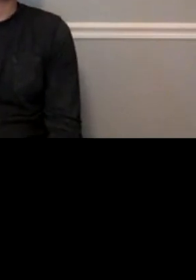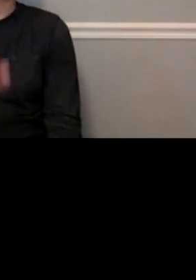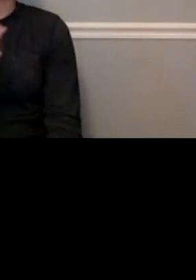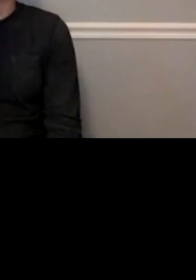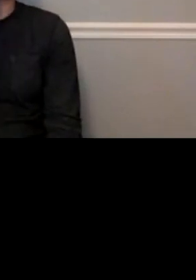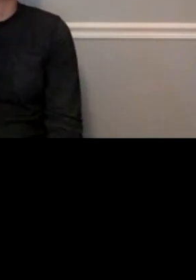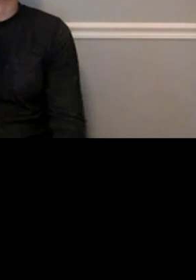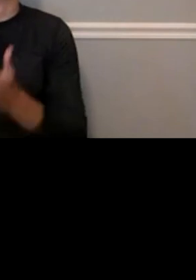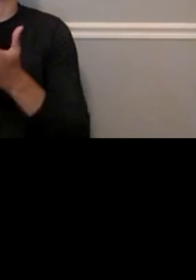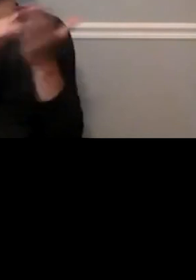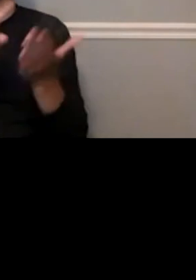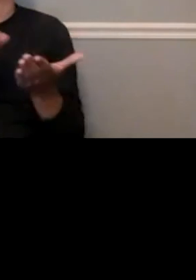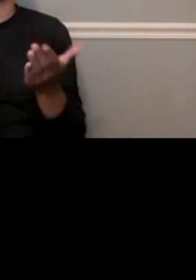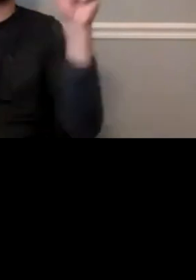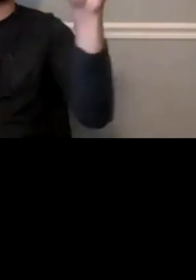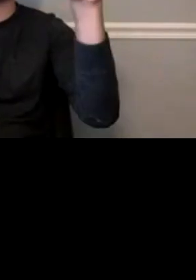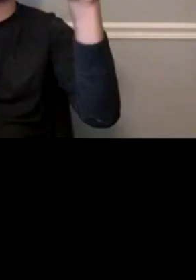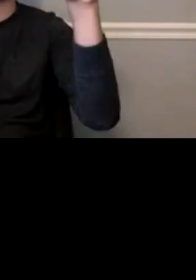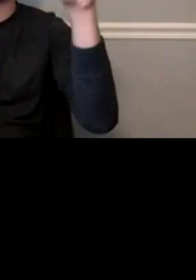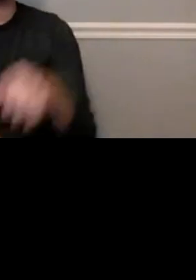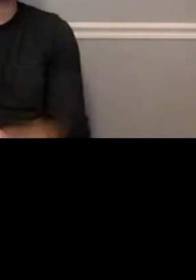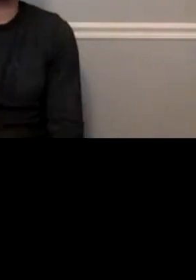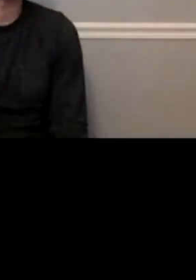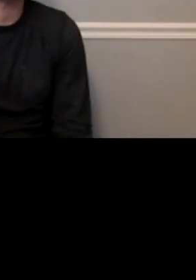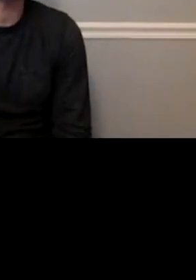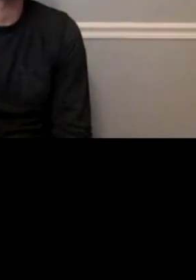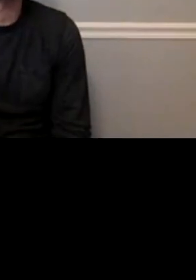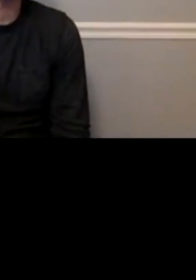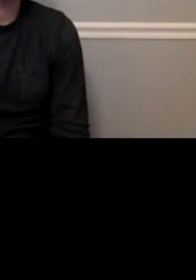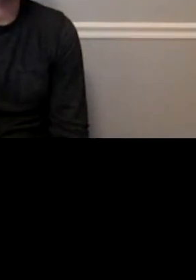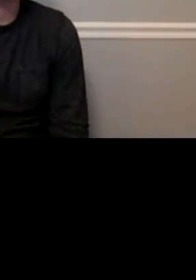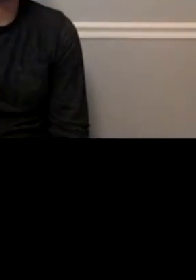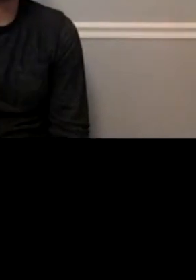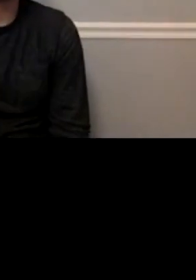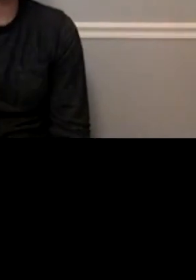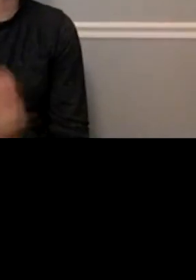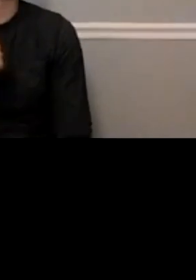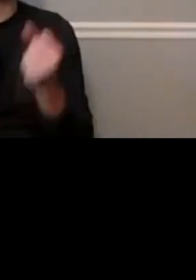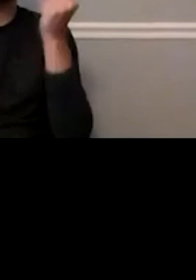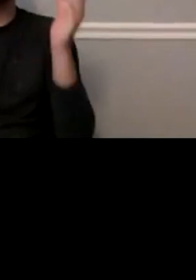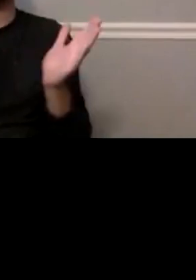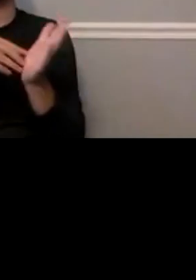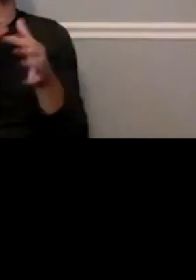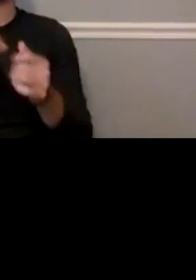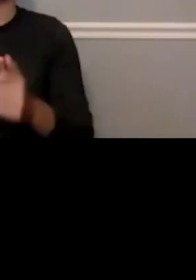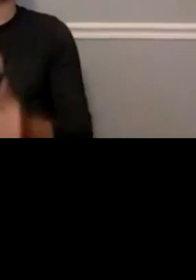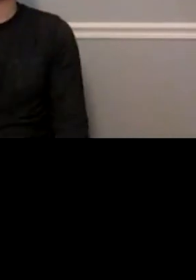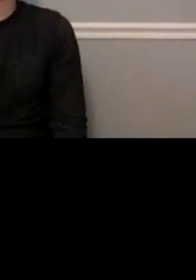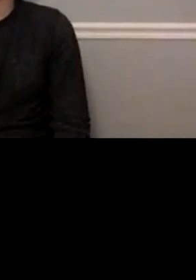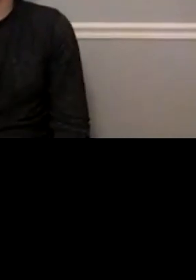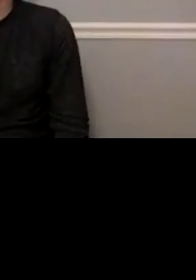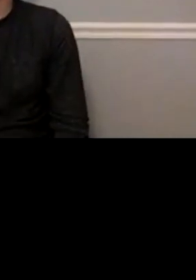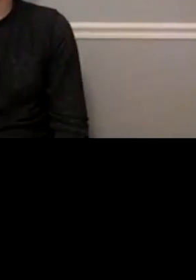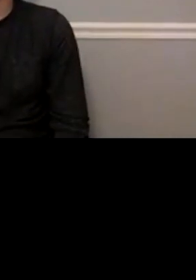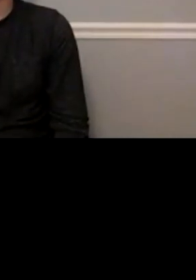part of the question, yes, definitely. There are many, many studies on resting state. this actually connection that